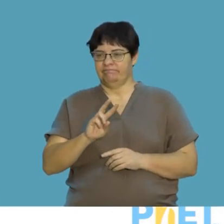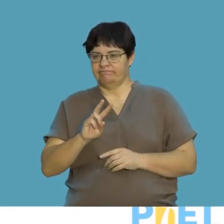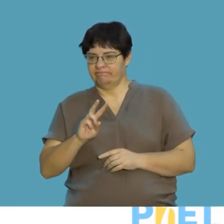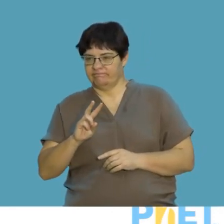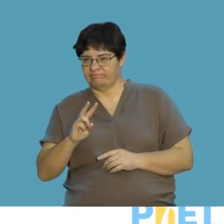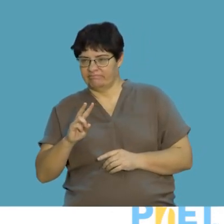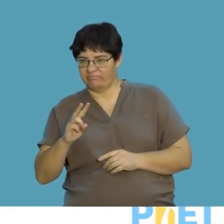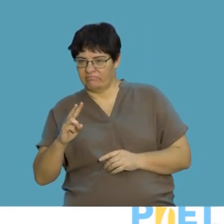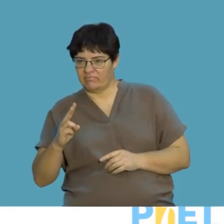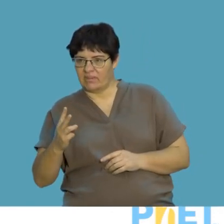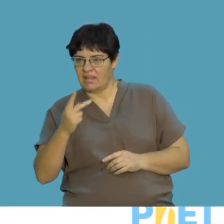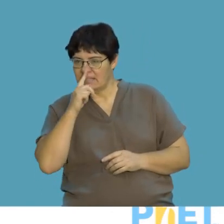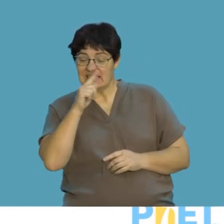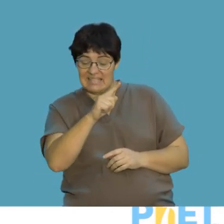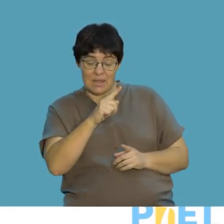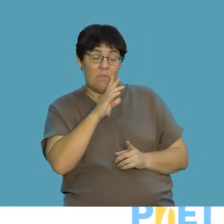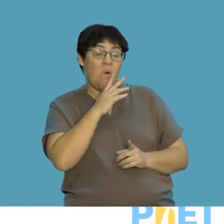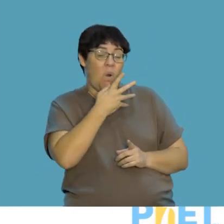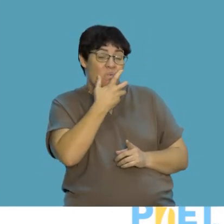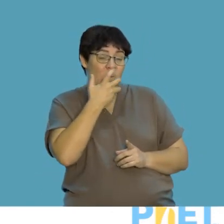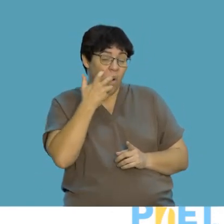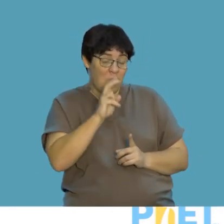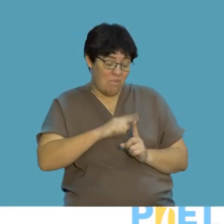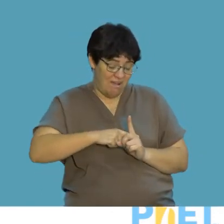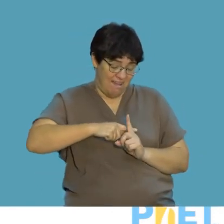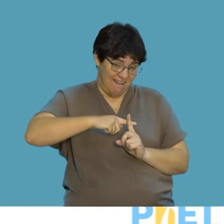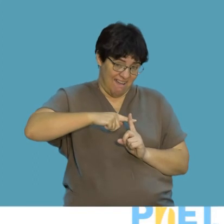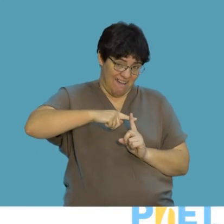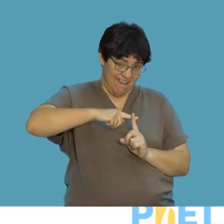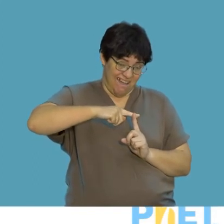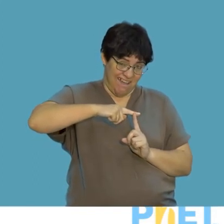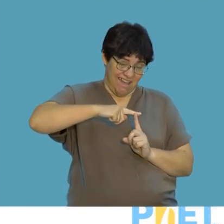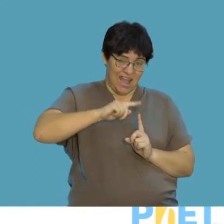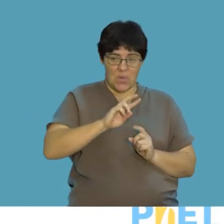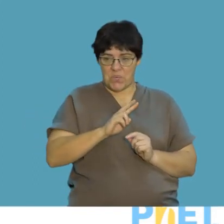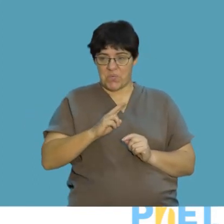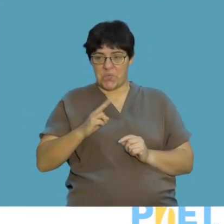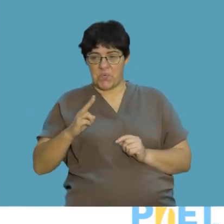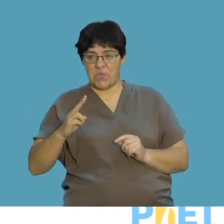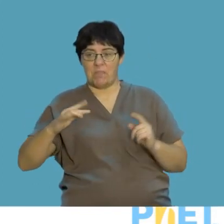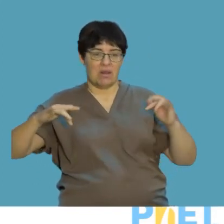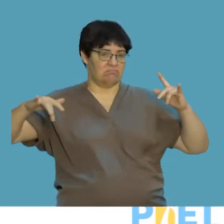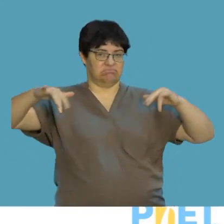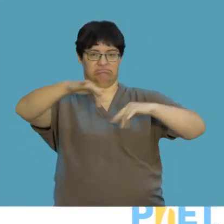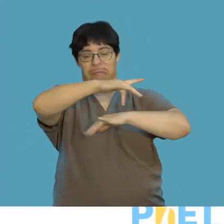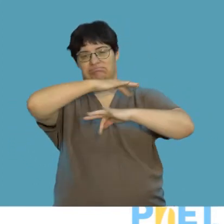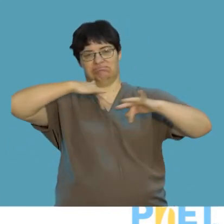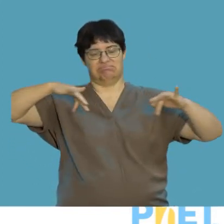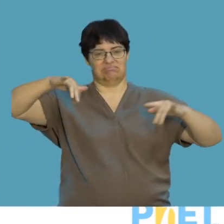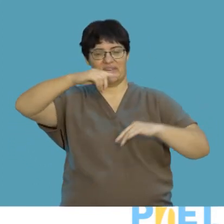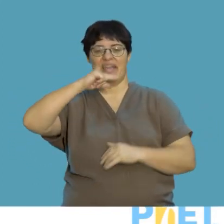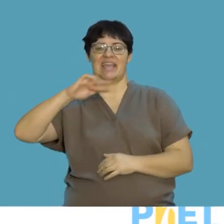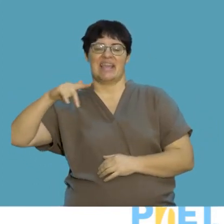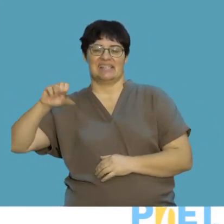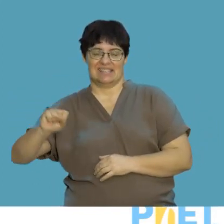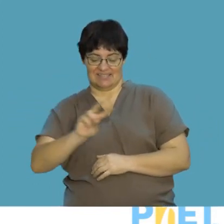Just take note of that. As we heat the substance, the temperature is increasing, which is exactly the trend that we obtained from